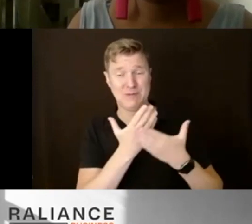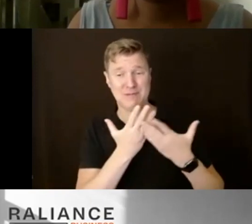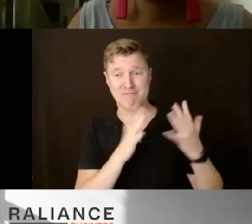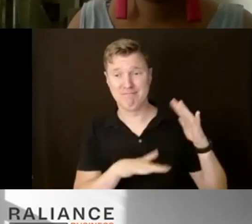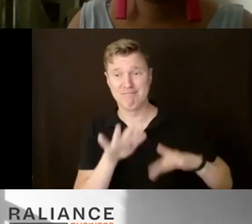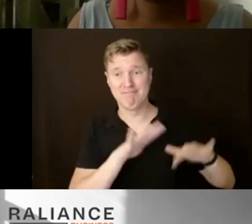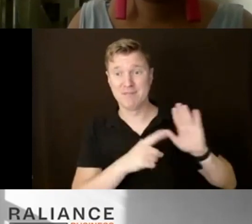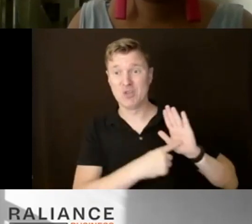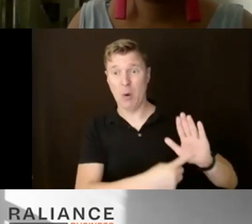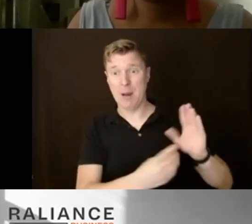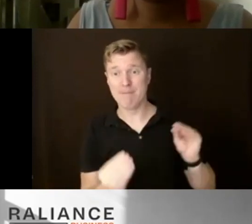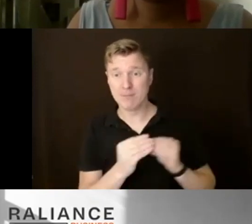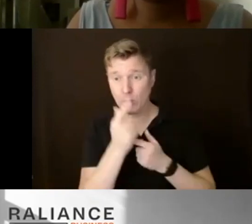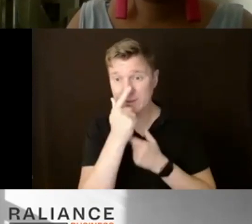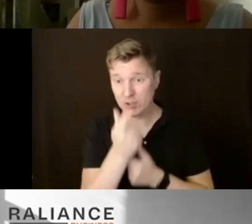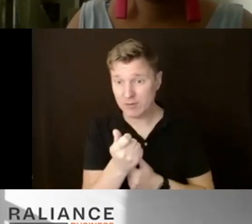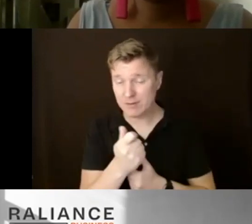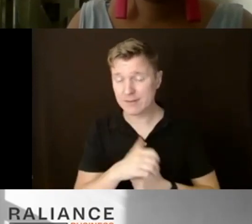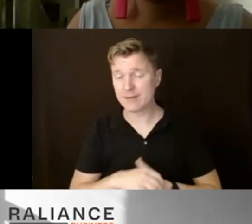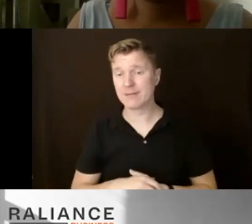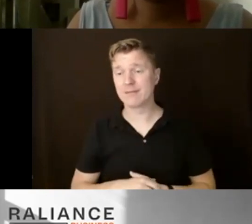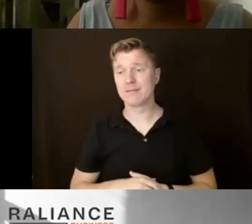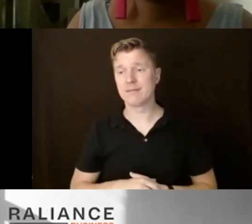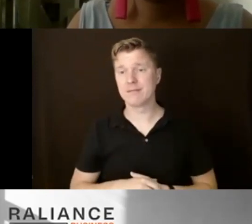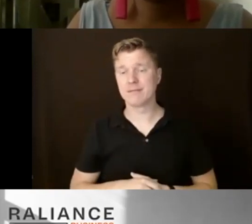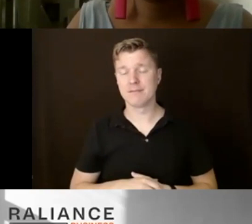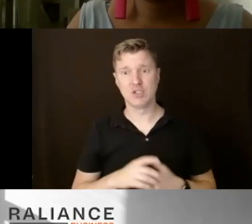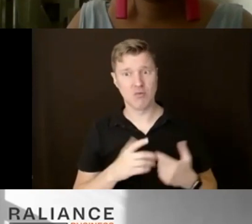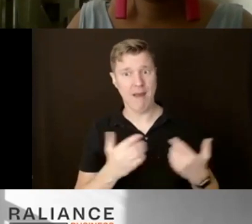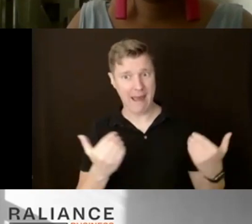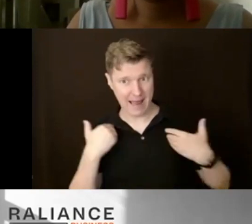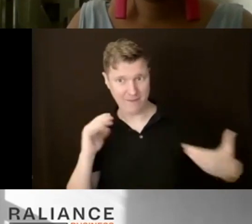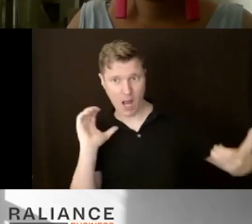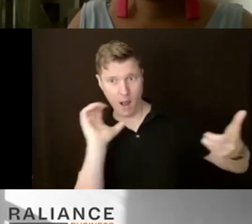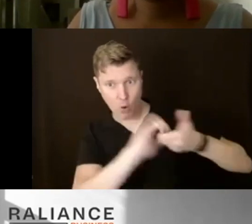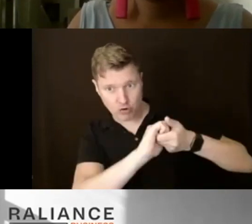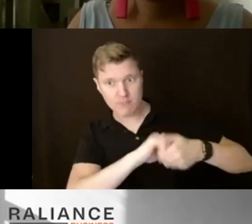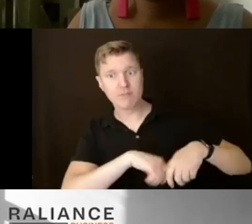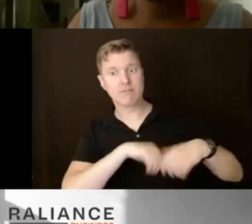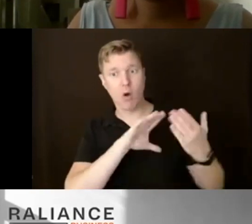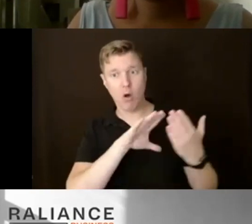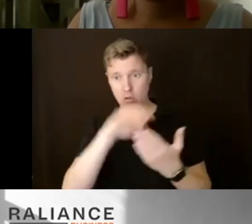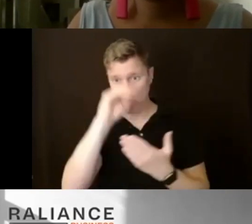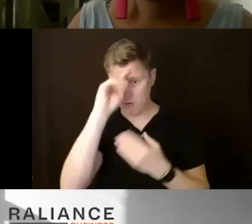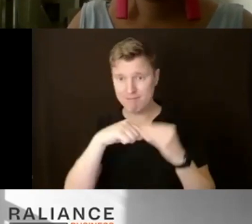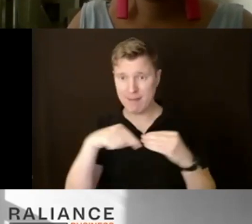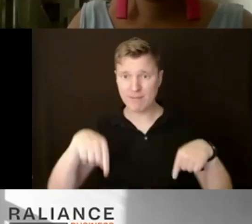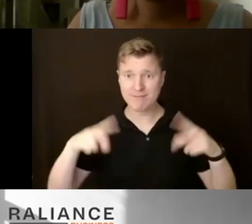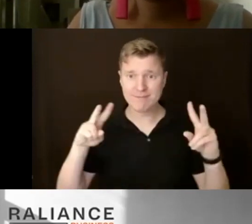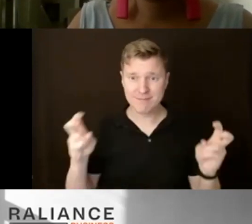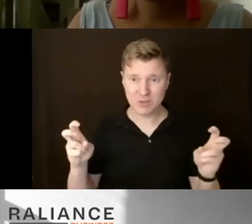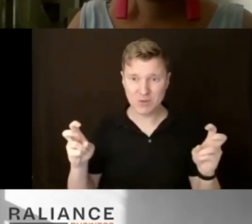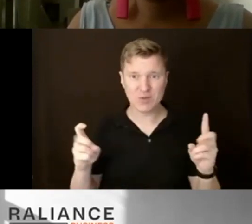demonstrating more interest in reaching out and creating partnerships and learning about these issues. That means that, you know, we have a lot of